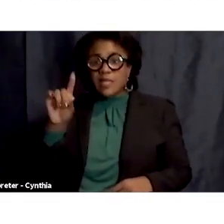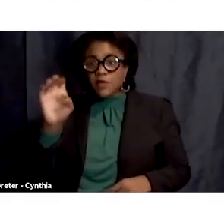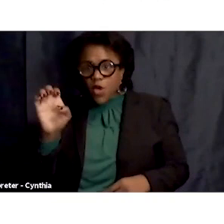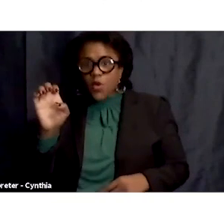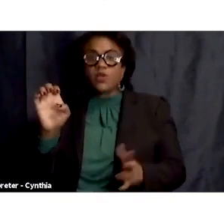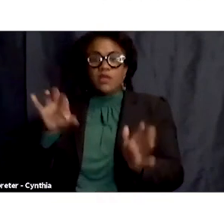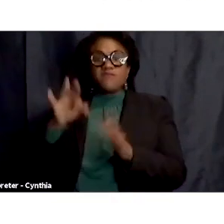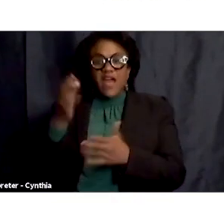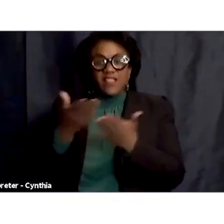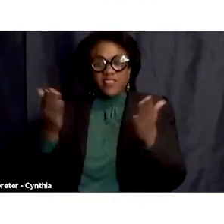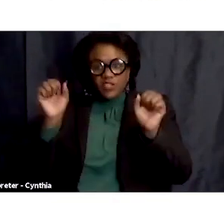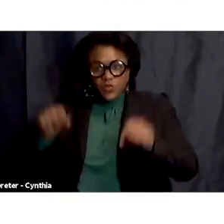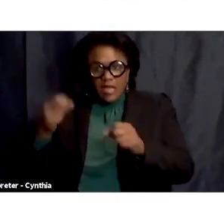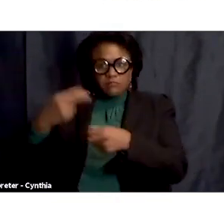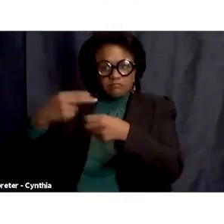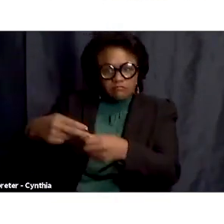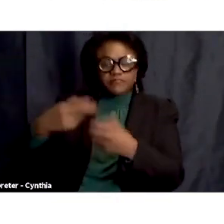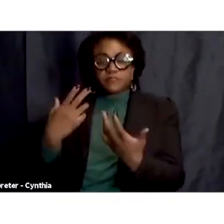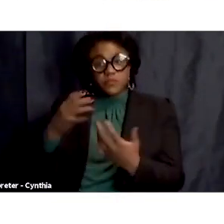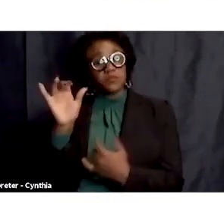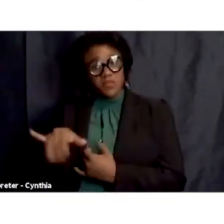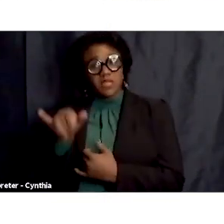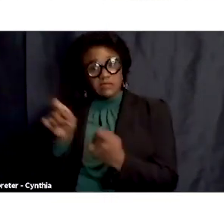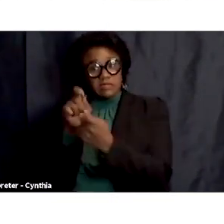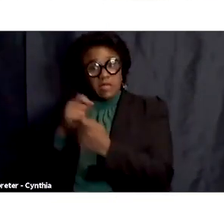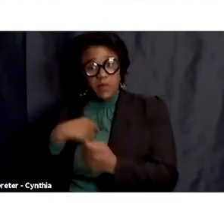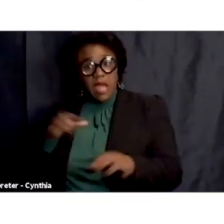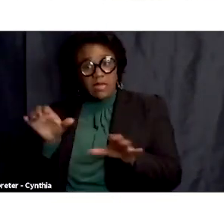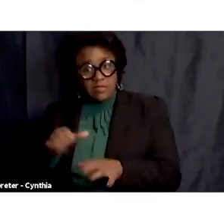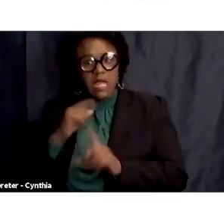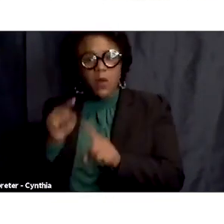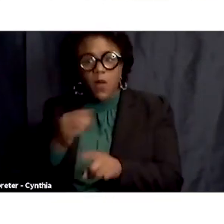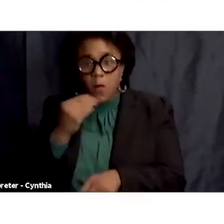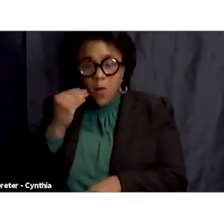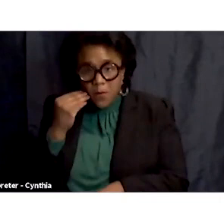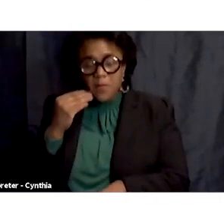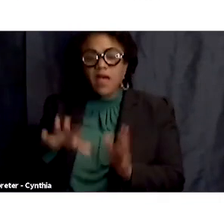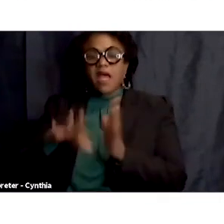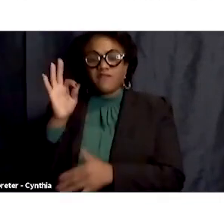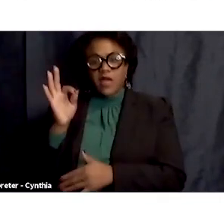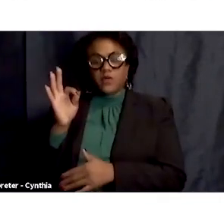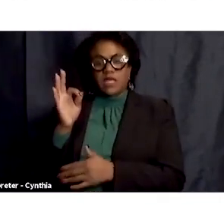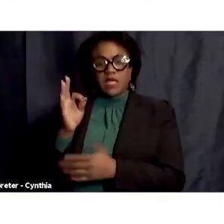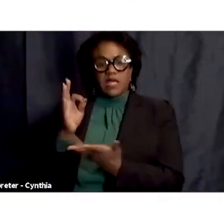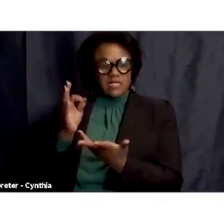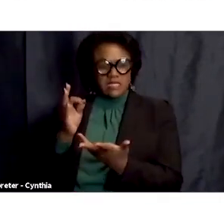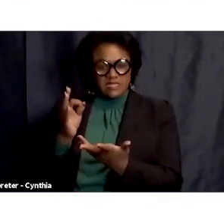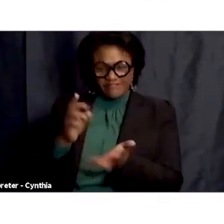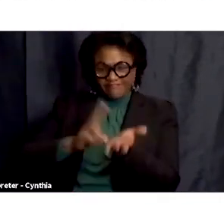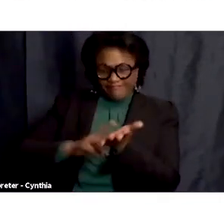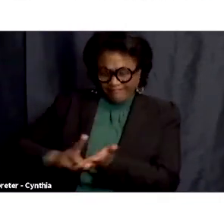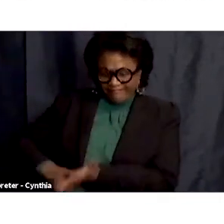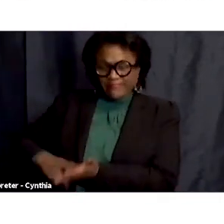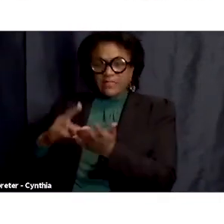in. So that's exactly what I did when I went home. I found a petition signature gathering event. It